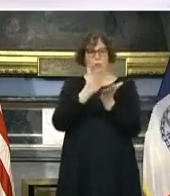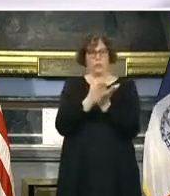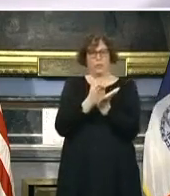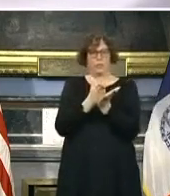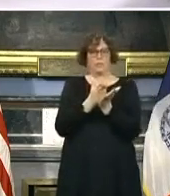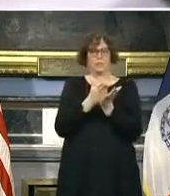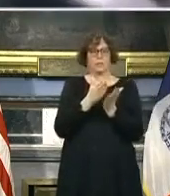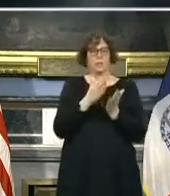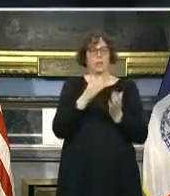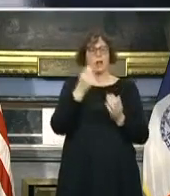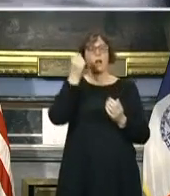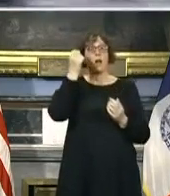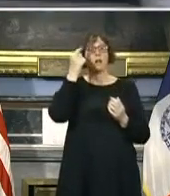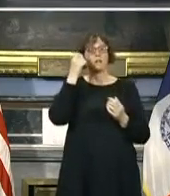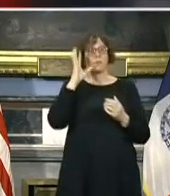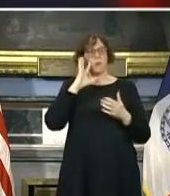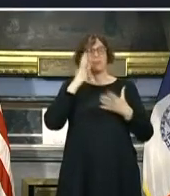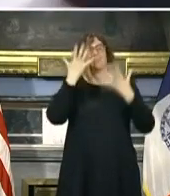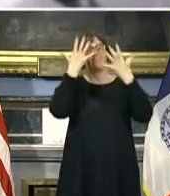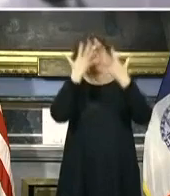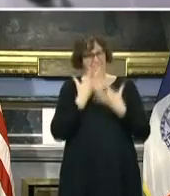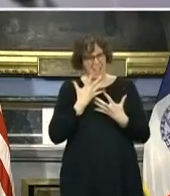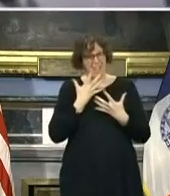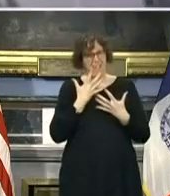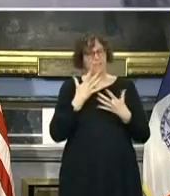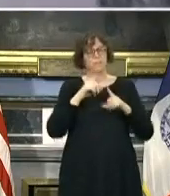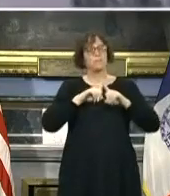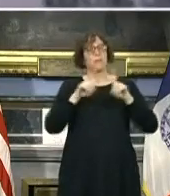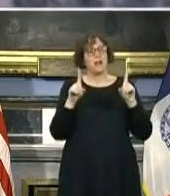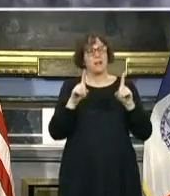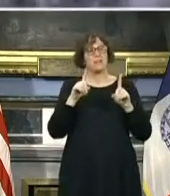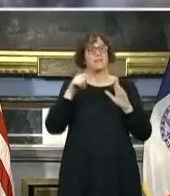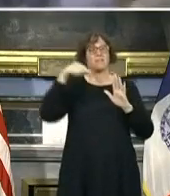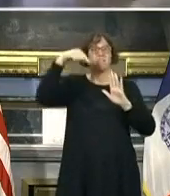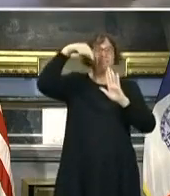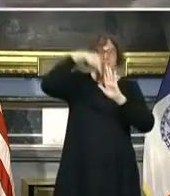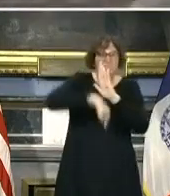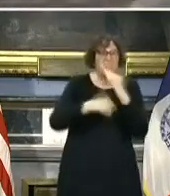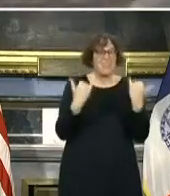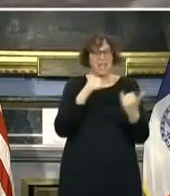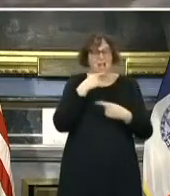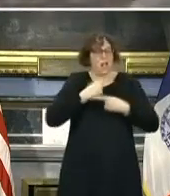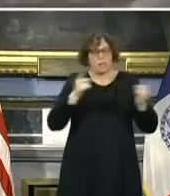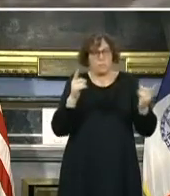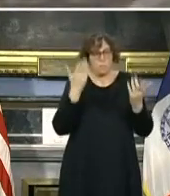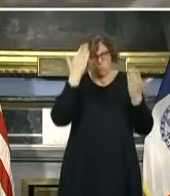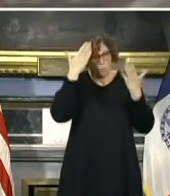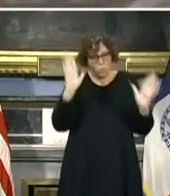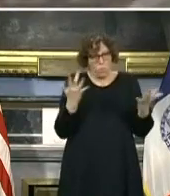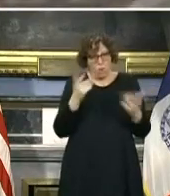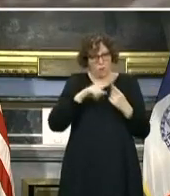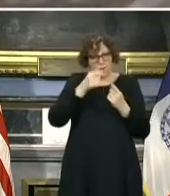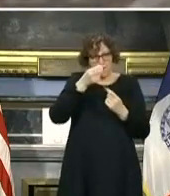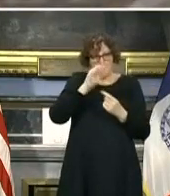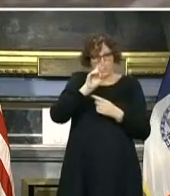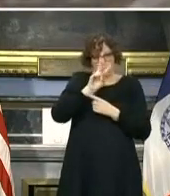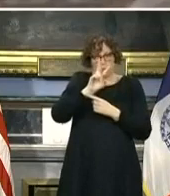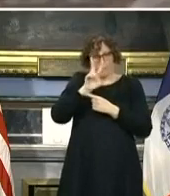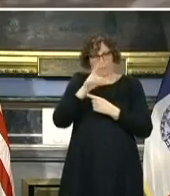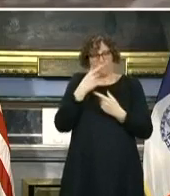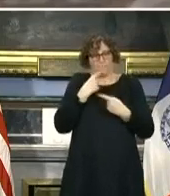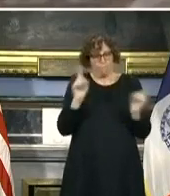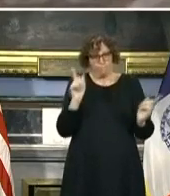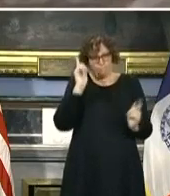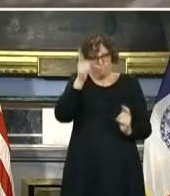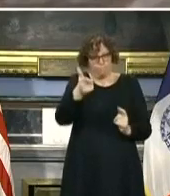foreshadow. There's been some suggestion about taking the various police forces in the city